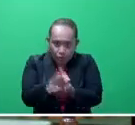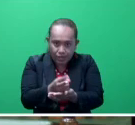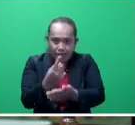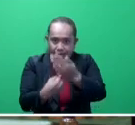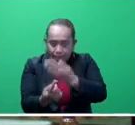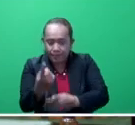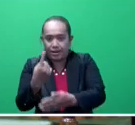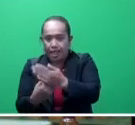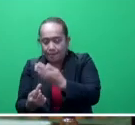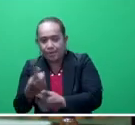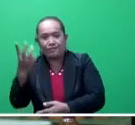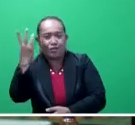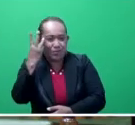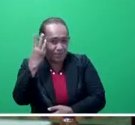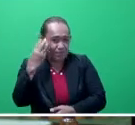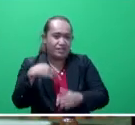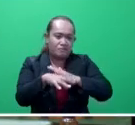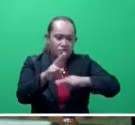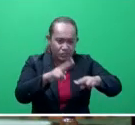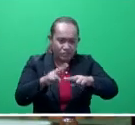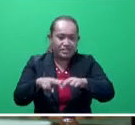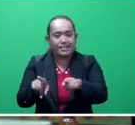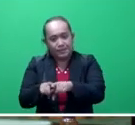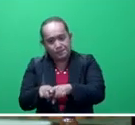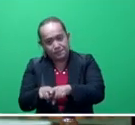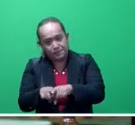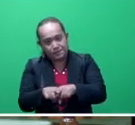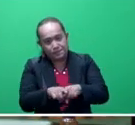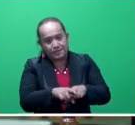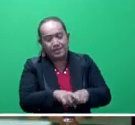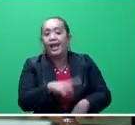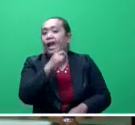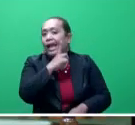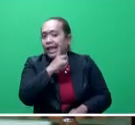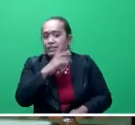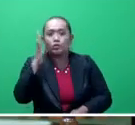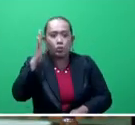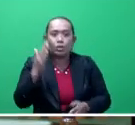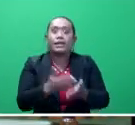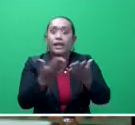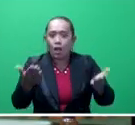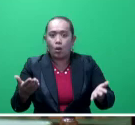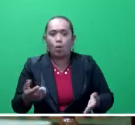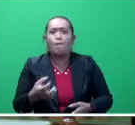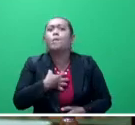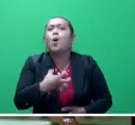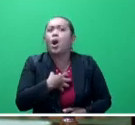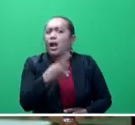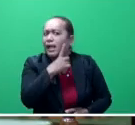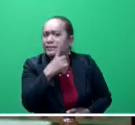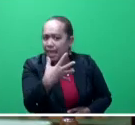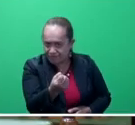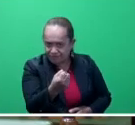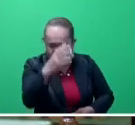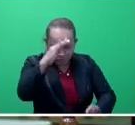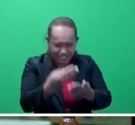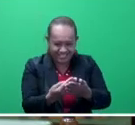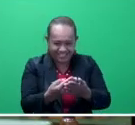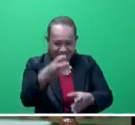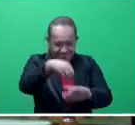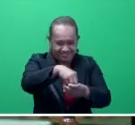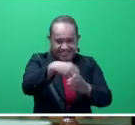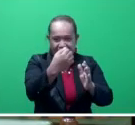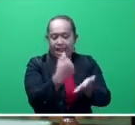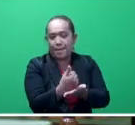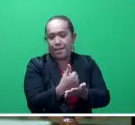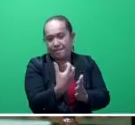young women of Fiji. In fact, there are more girls in school now than ever before. It's ludicrous, Mr. Speaker, sir, that